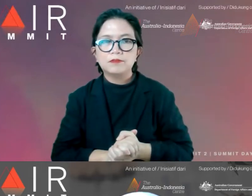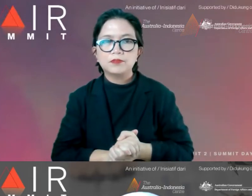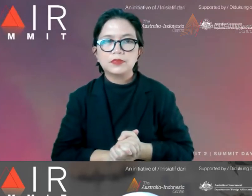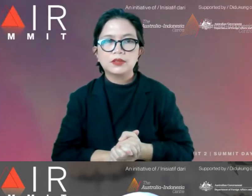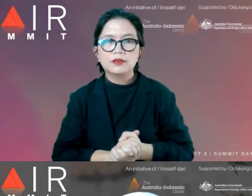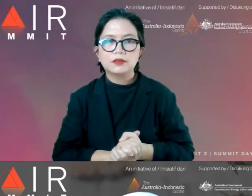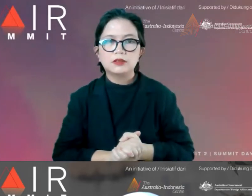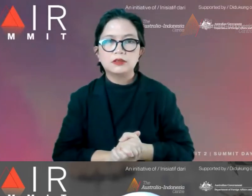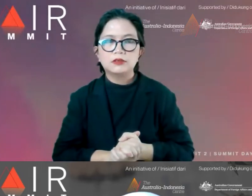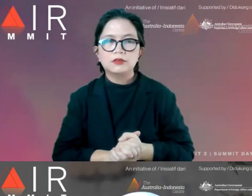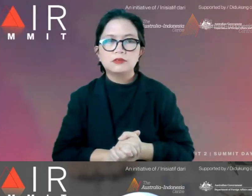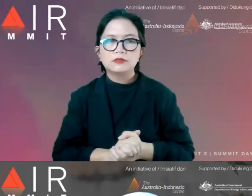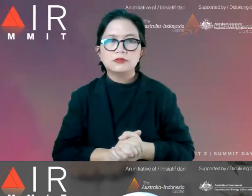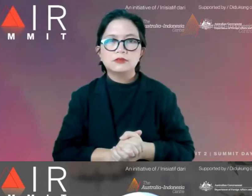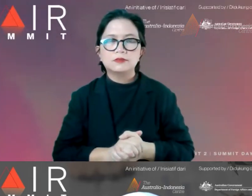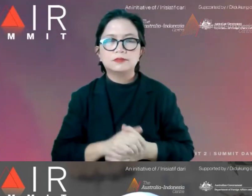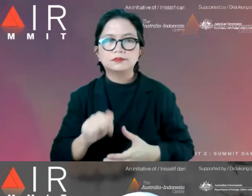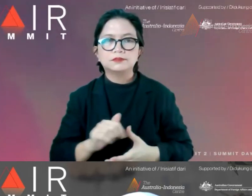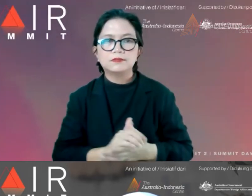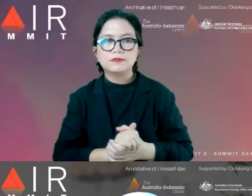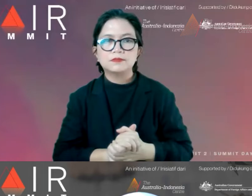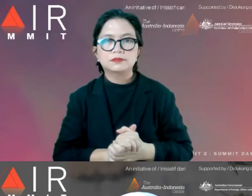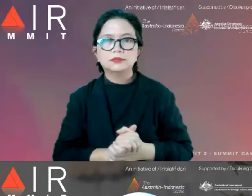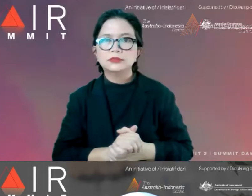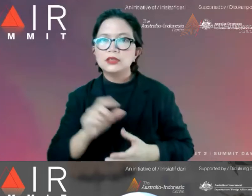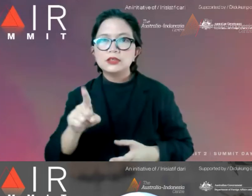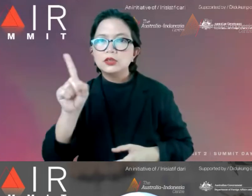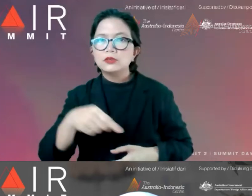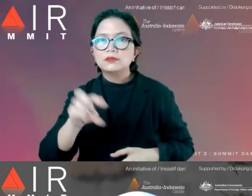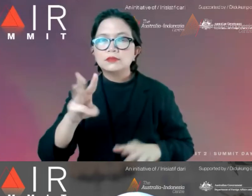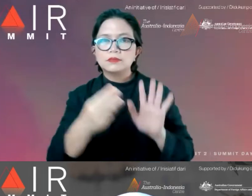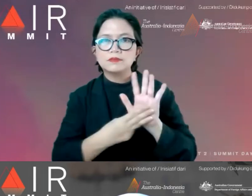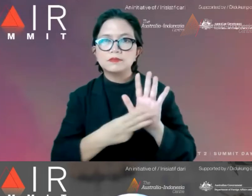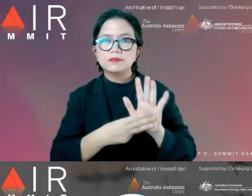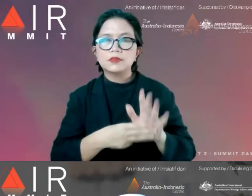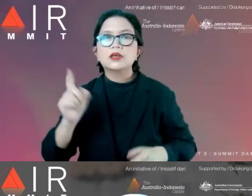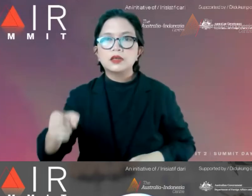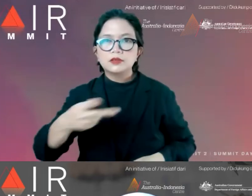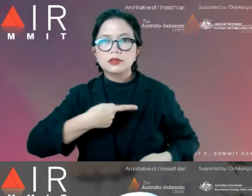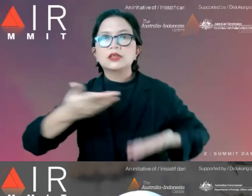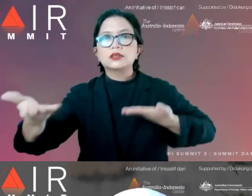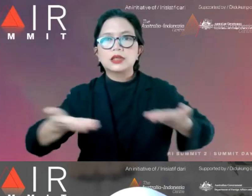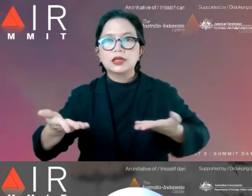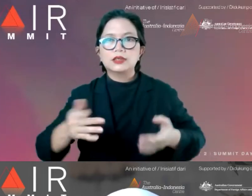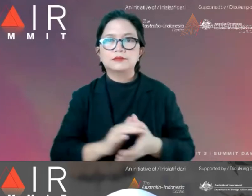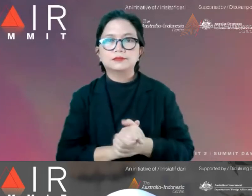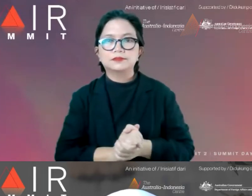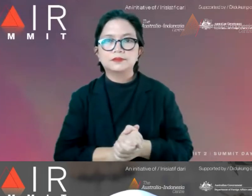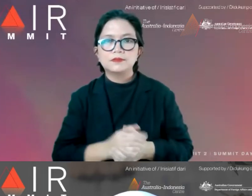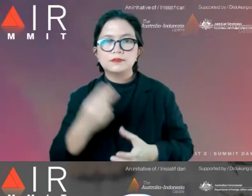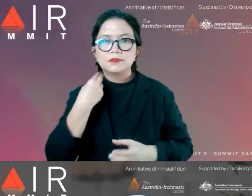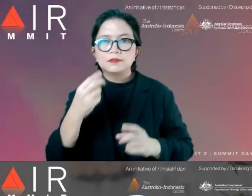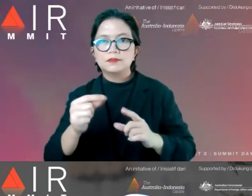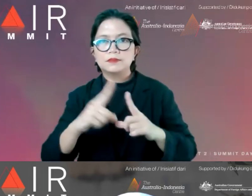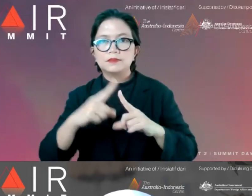problems that we need to take care. So Ratna can explain more about the vaccine. Thank you. It's a good point. Yes, thank you very much. Thank you